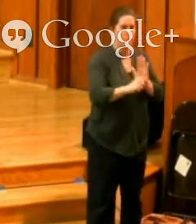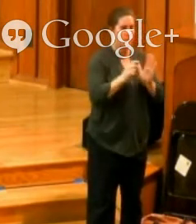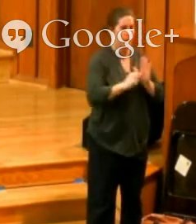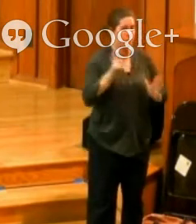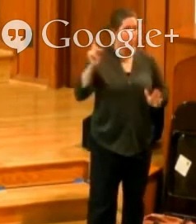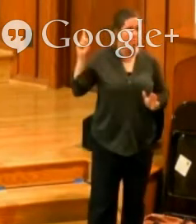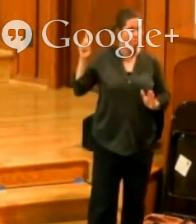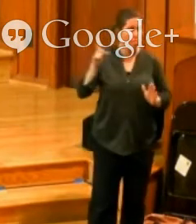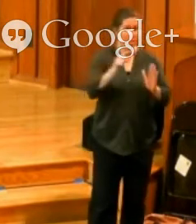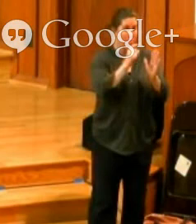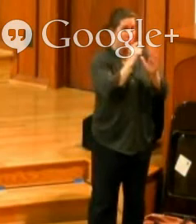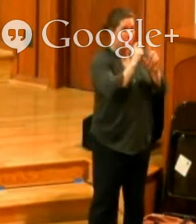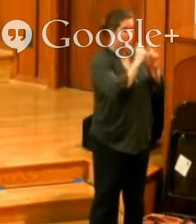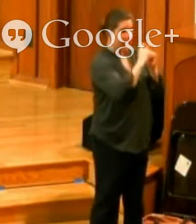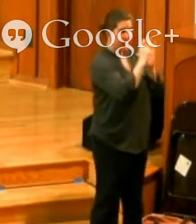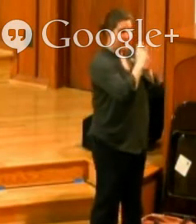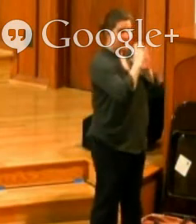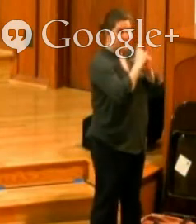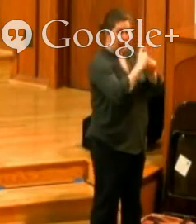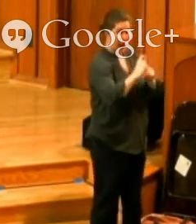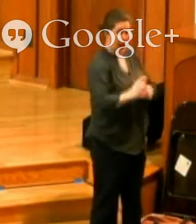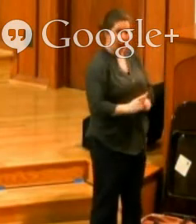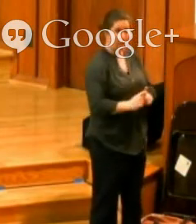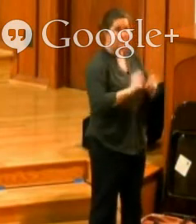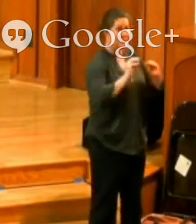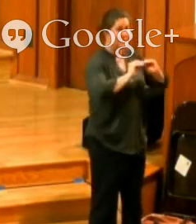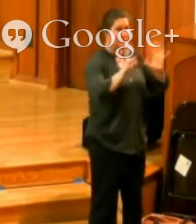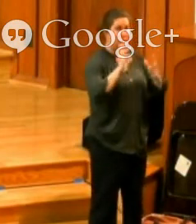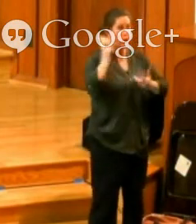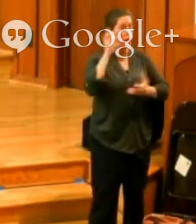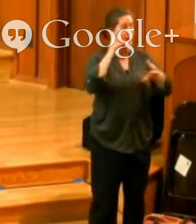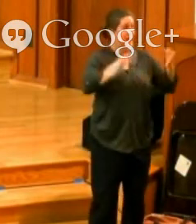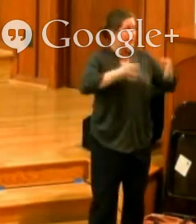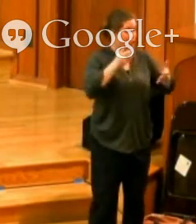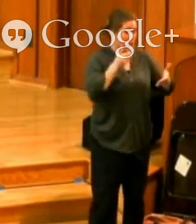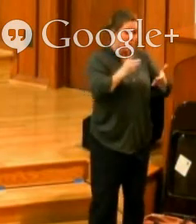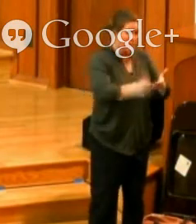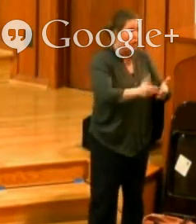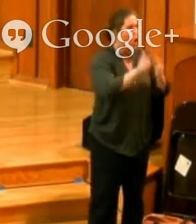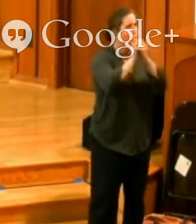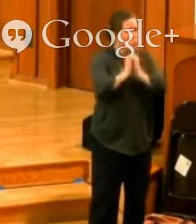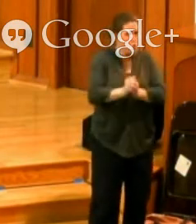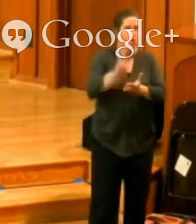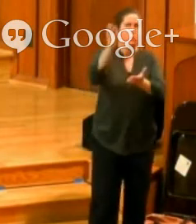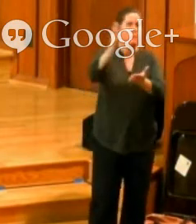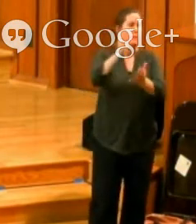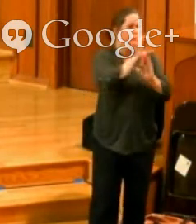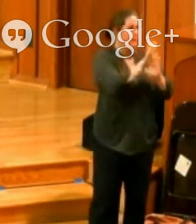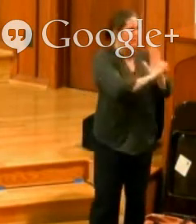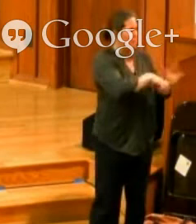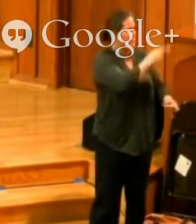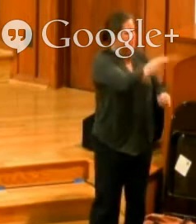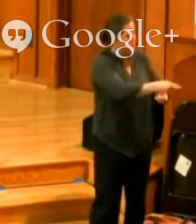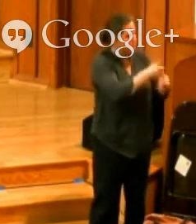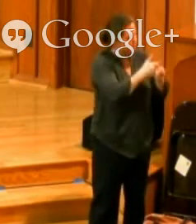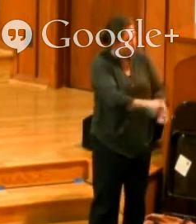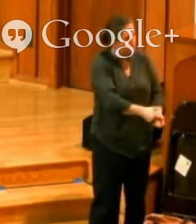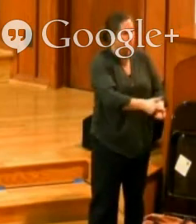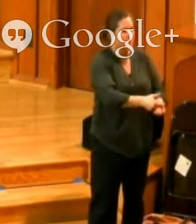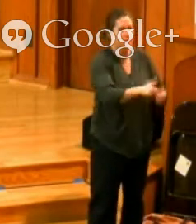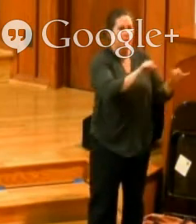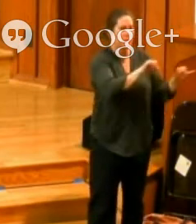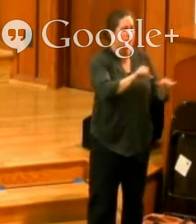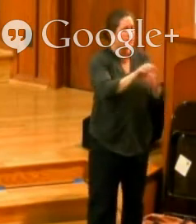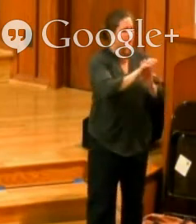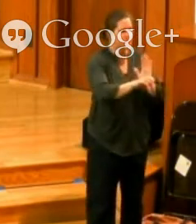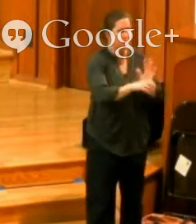text is very clear that his judgment has come and worship him. It tells us keep his commandments as well later on in that same chapter. So